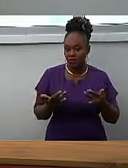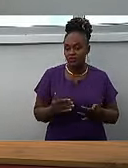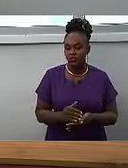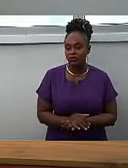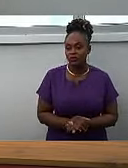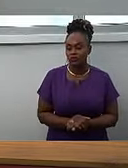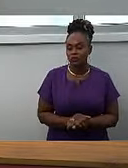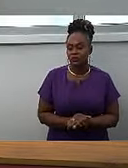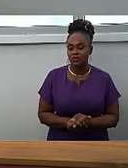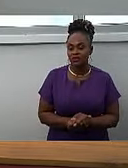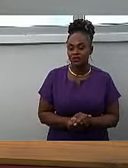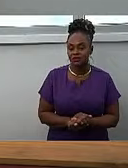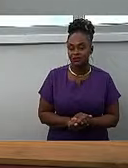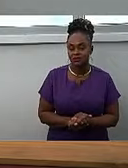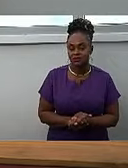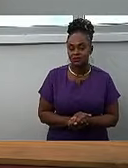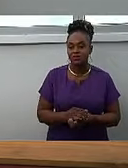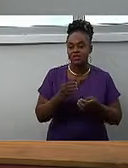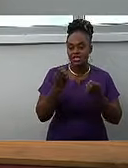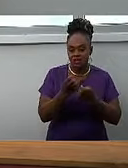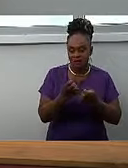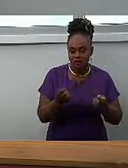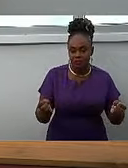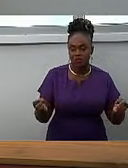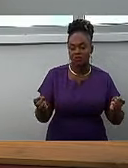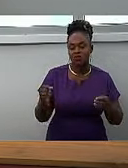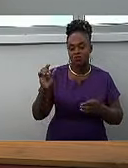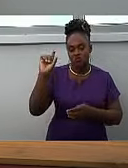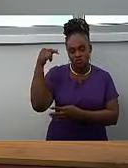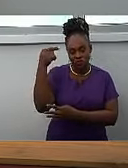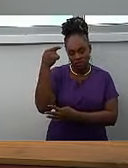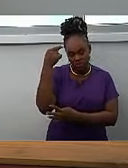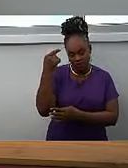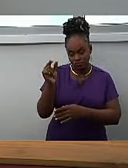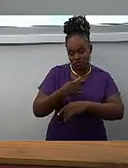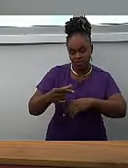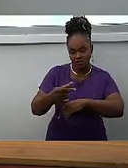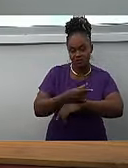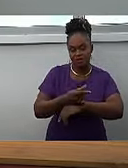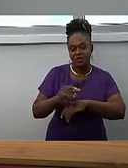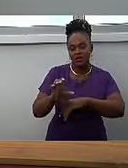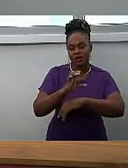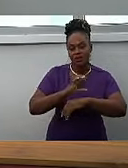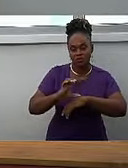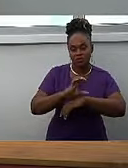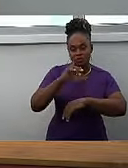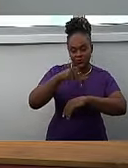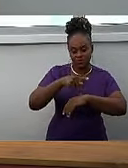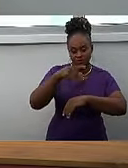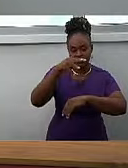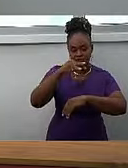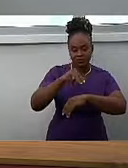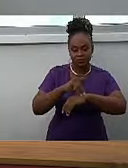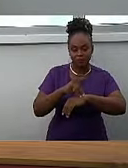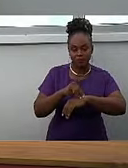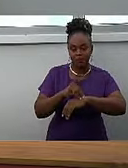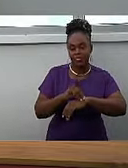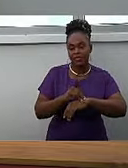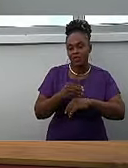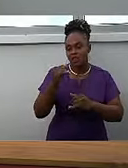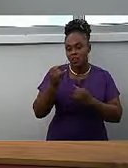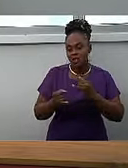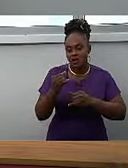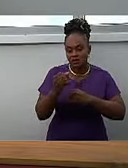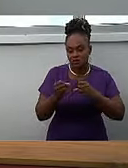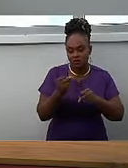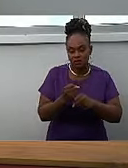cultural progress in Grenada, Carriacou, and Petite Martinique. In the past year, significant progress has